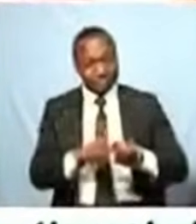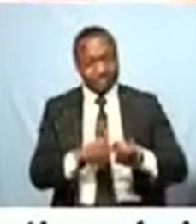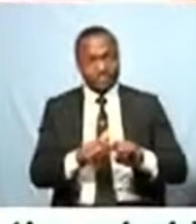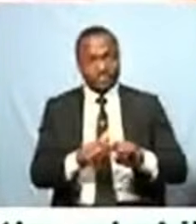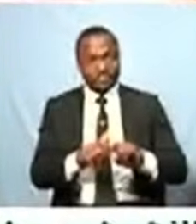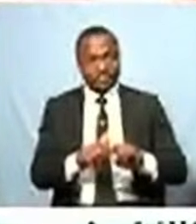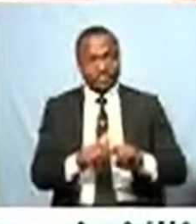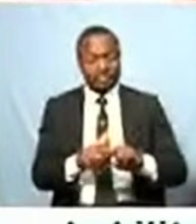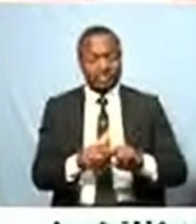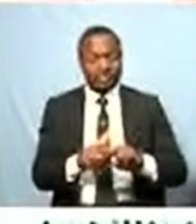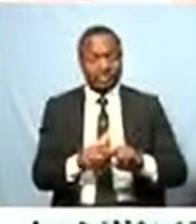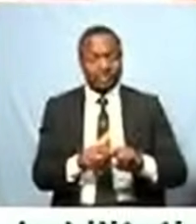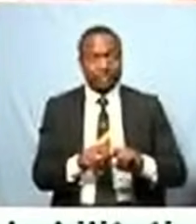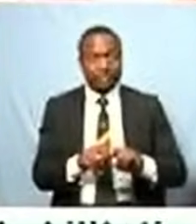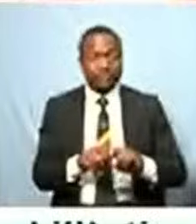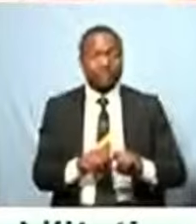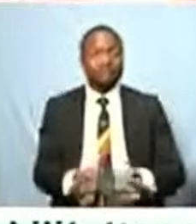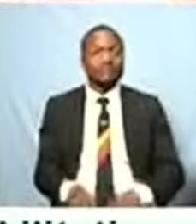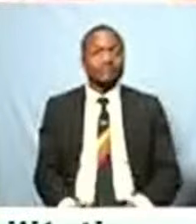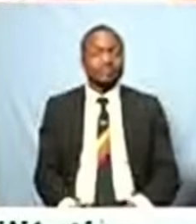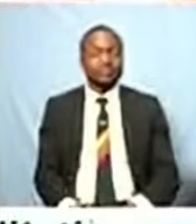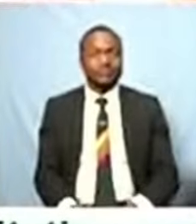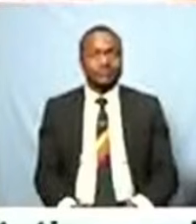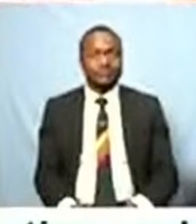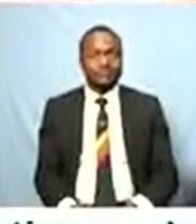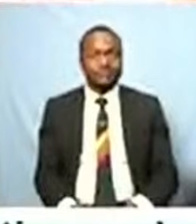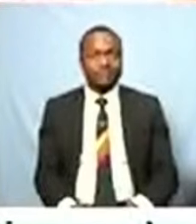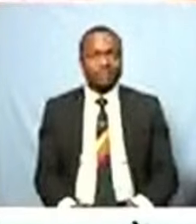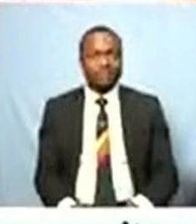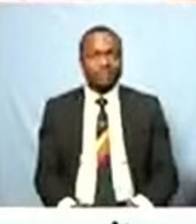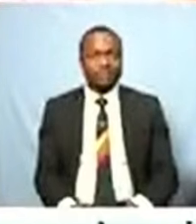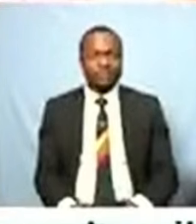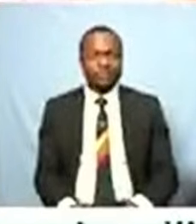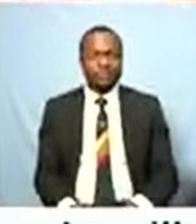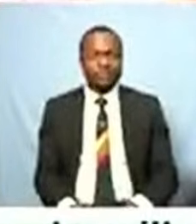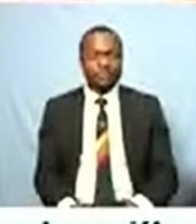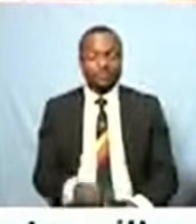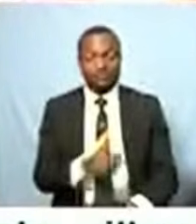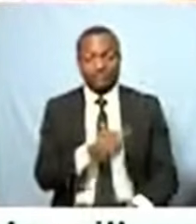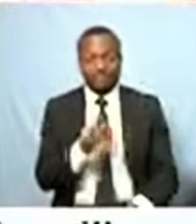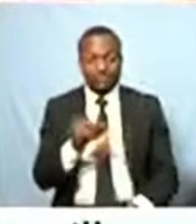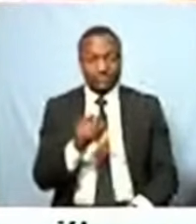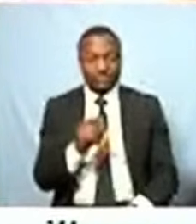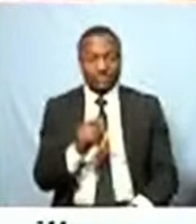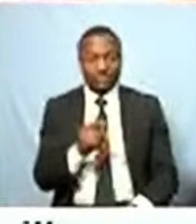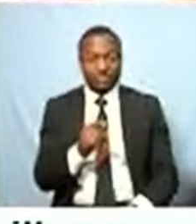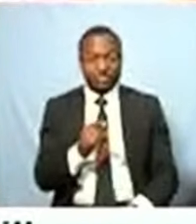not our buildings, they are buildings that belong to the Zambian people.